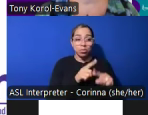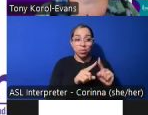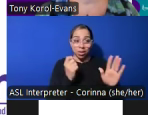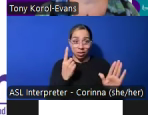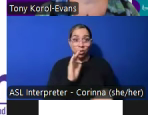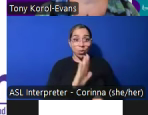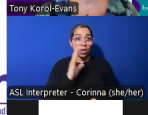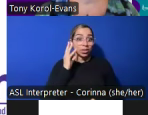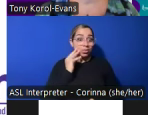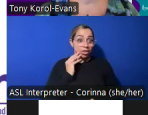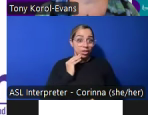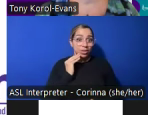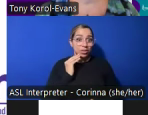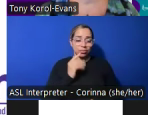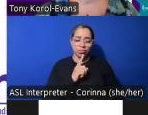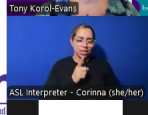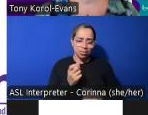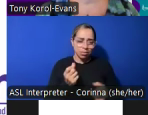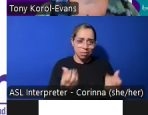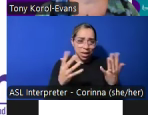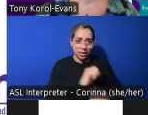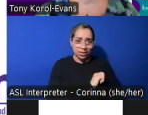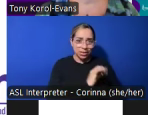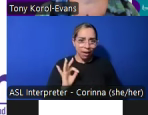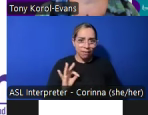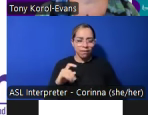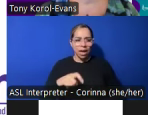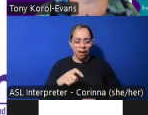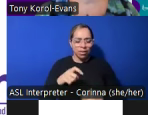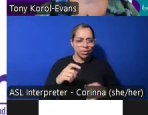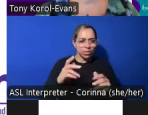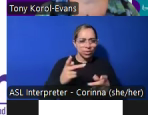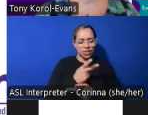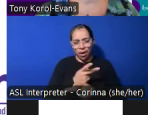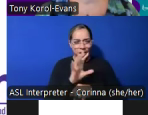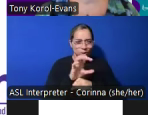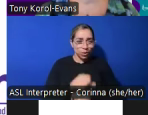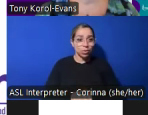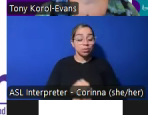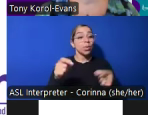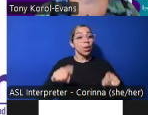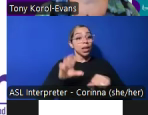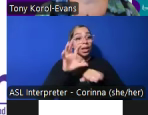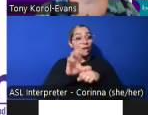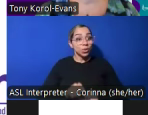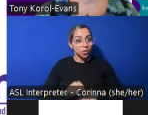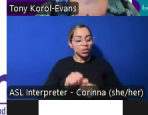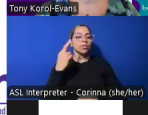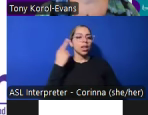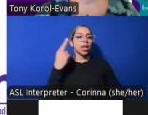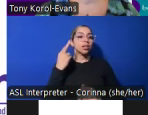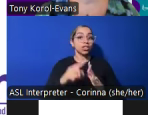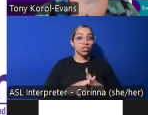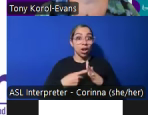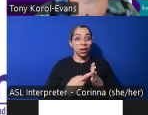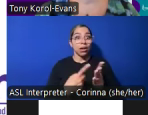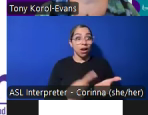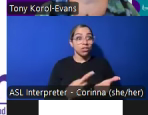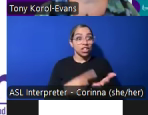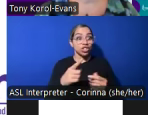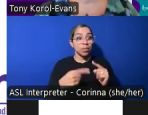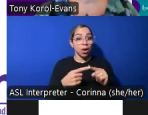one that really many staff have had to work through, but once they did, they realized that starting a conversation about emergency